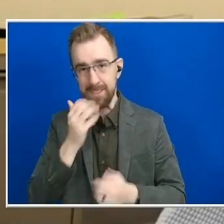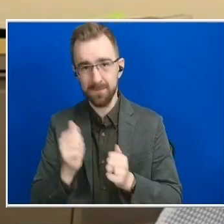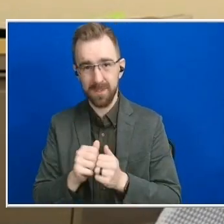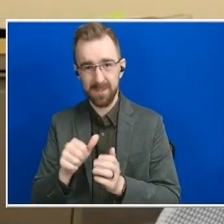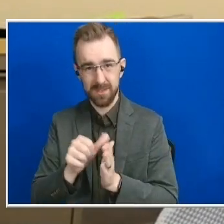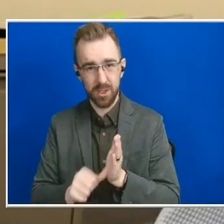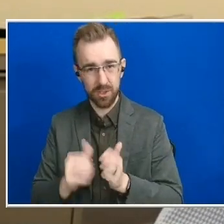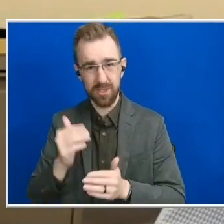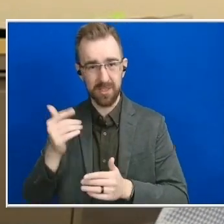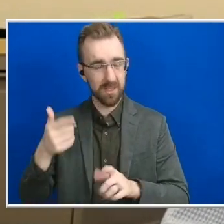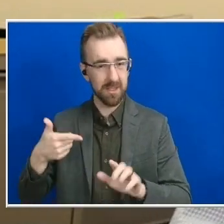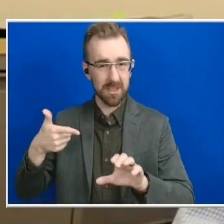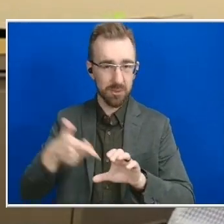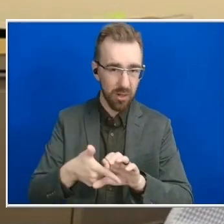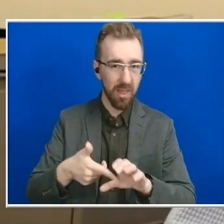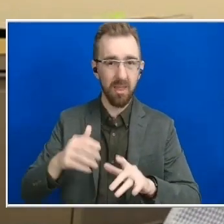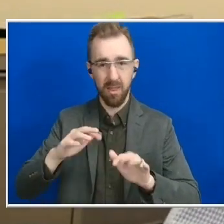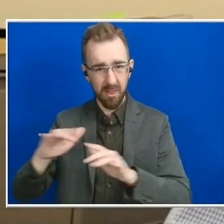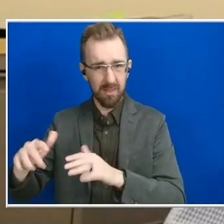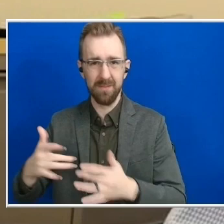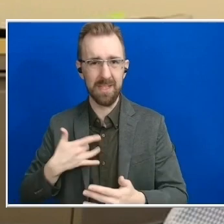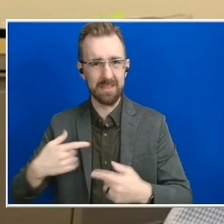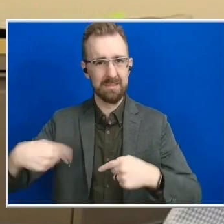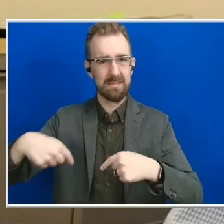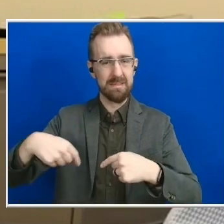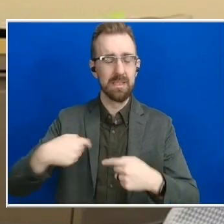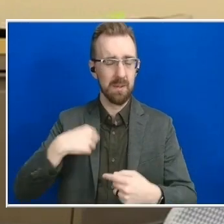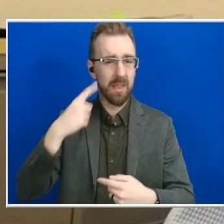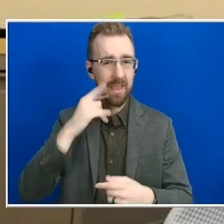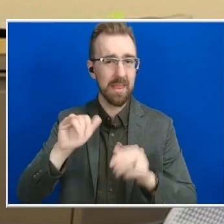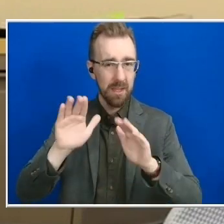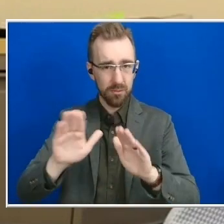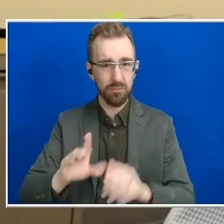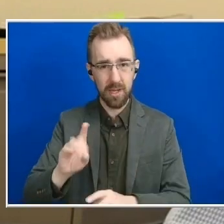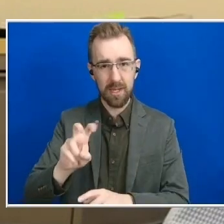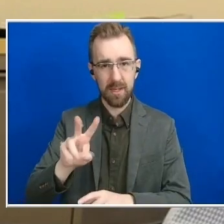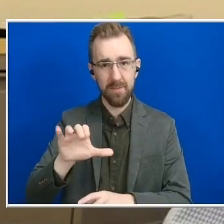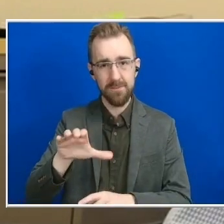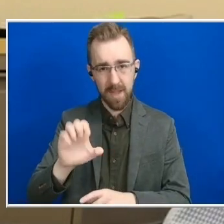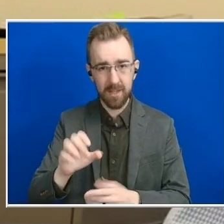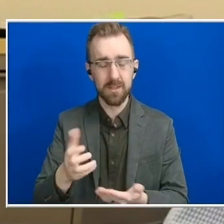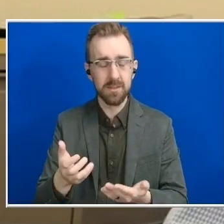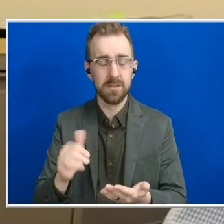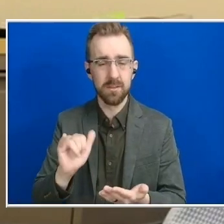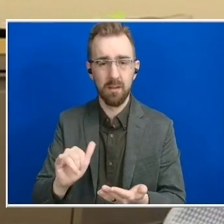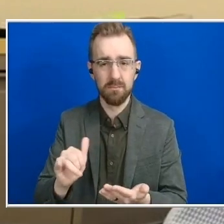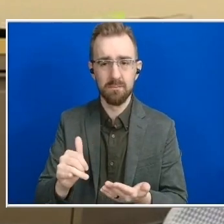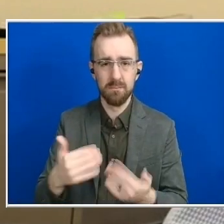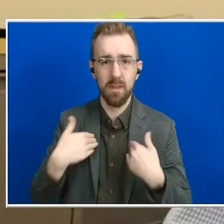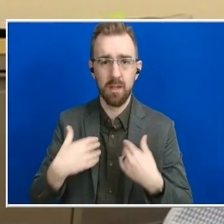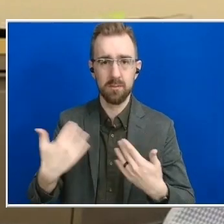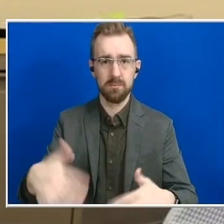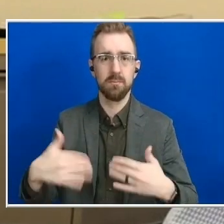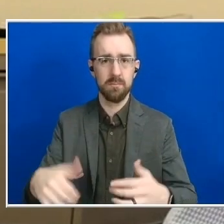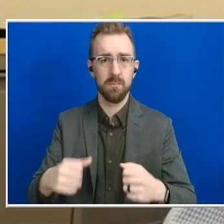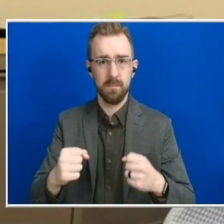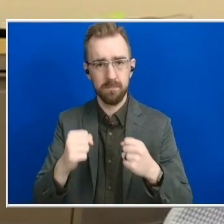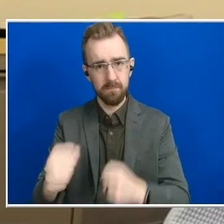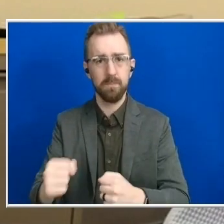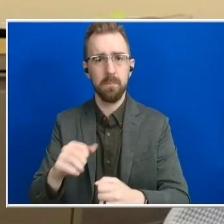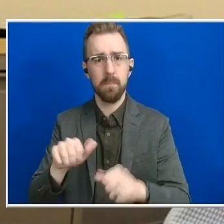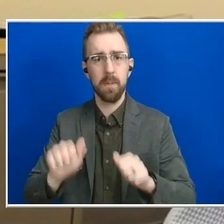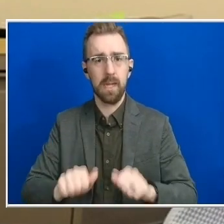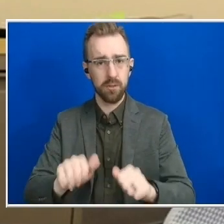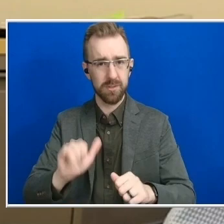treatment strategy. So I think it's a great device that has tremendous potential, and that's what this trial is